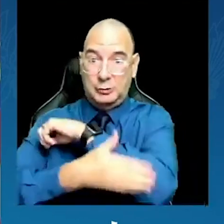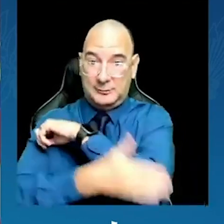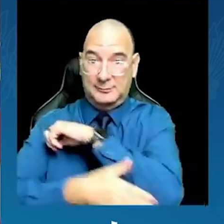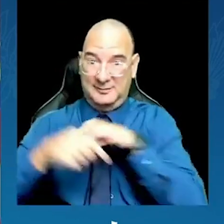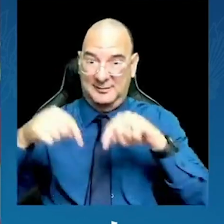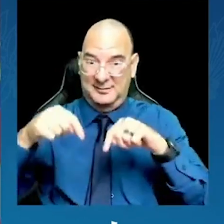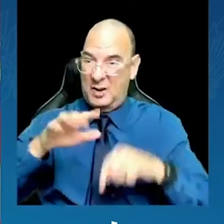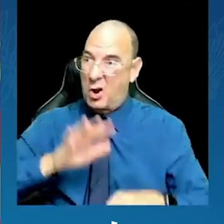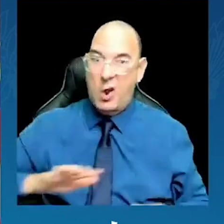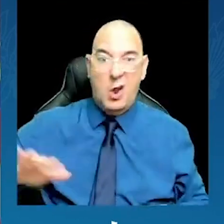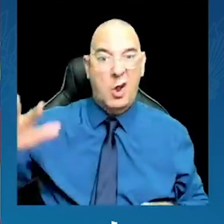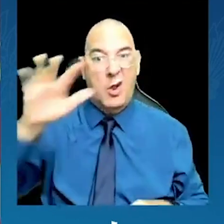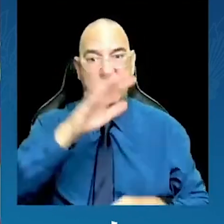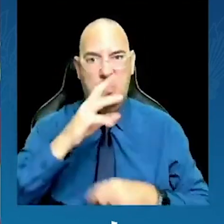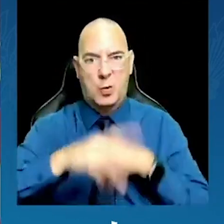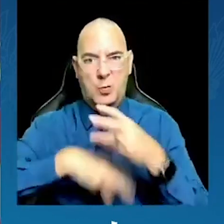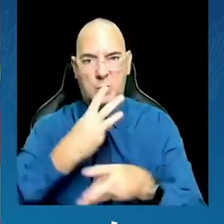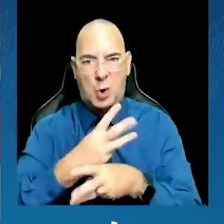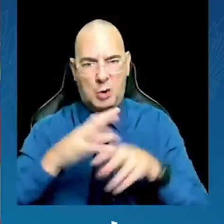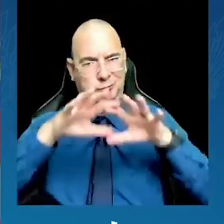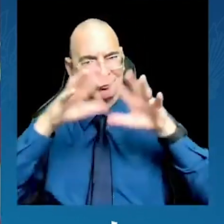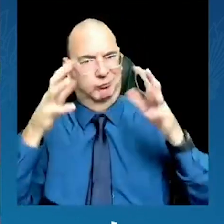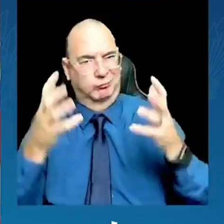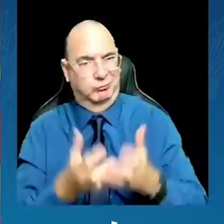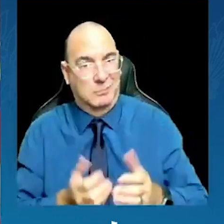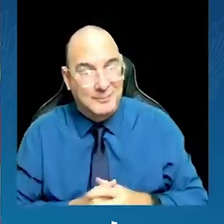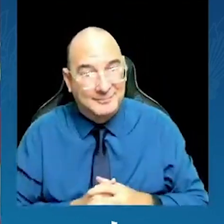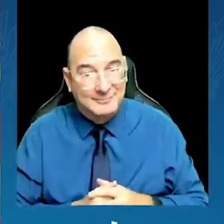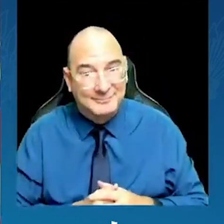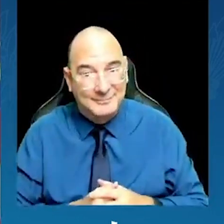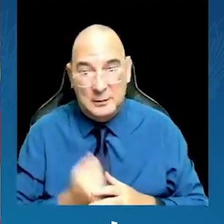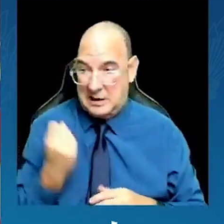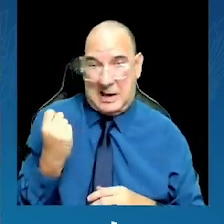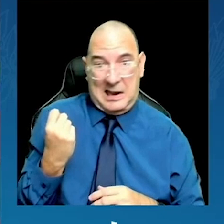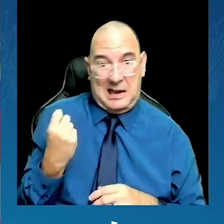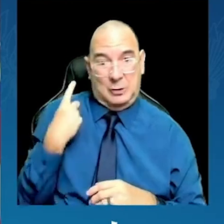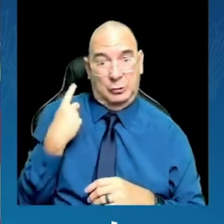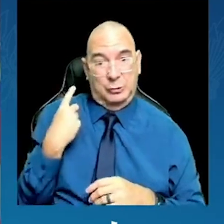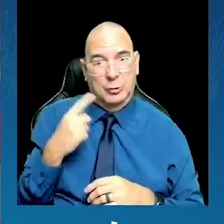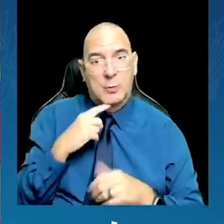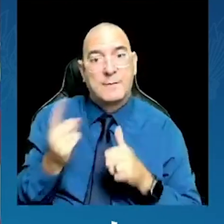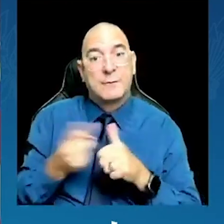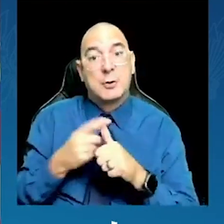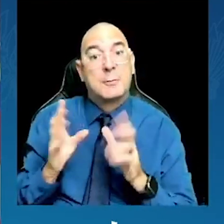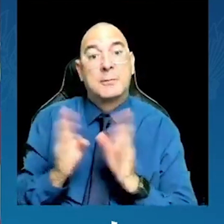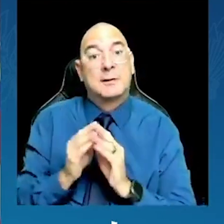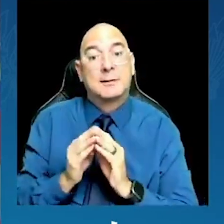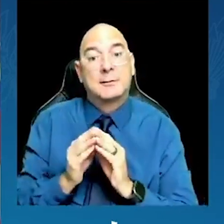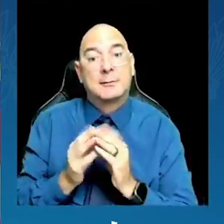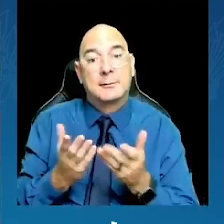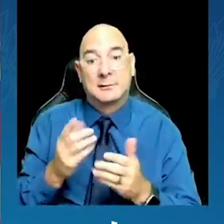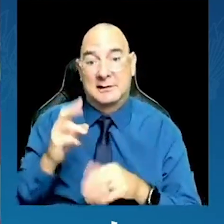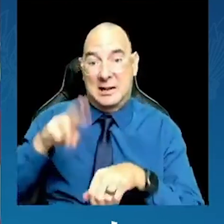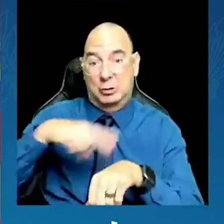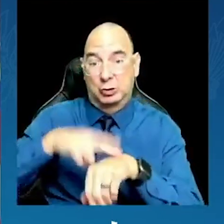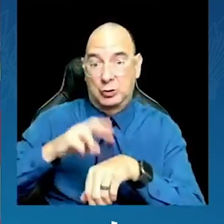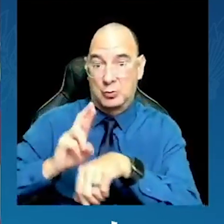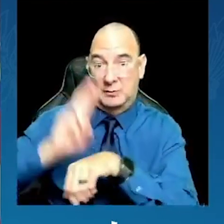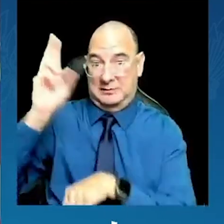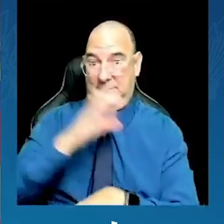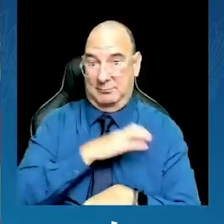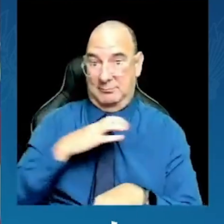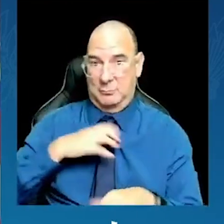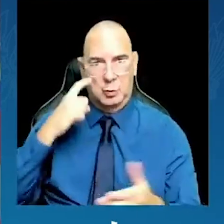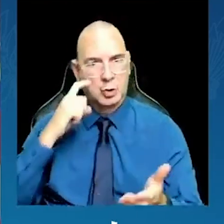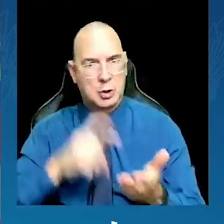world. Last year at the first meeting of the National Space Council, we identified three priorities essential